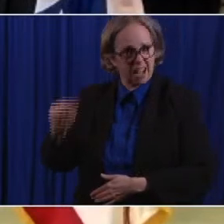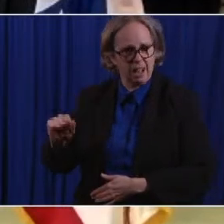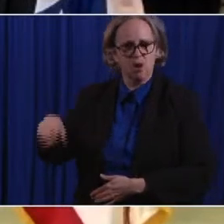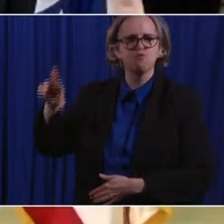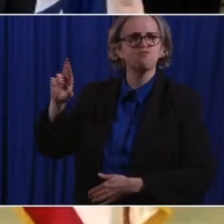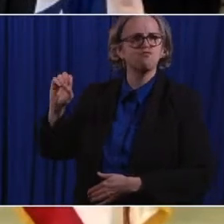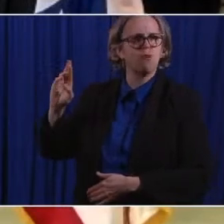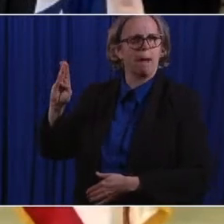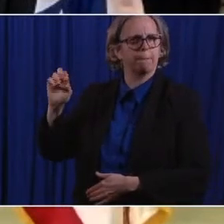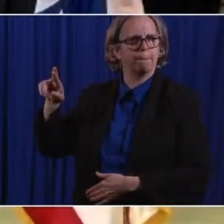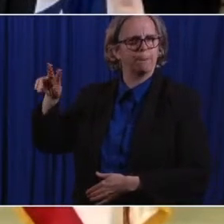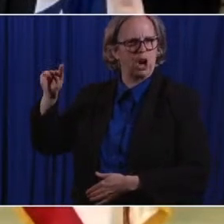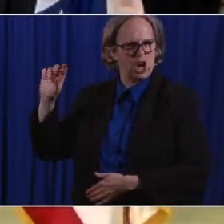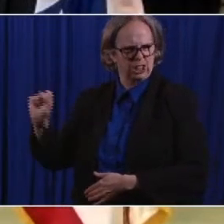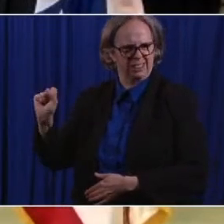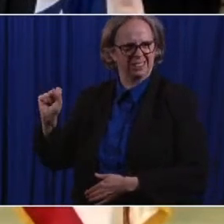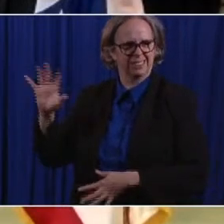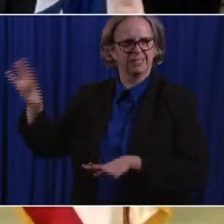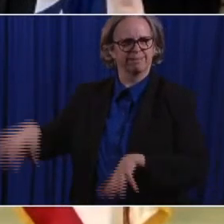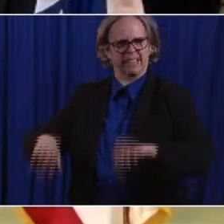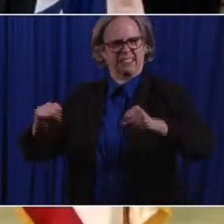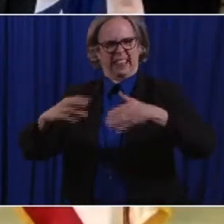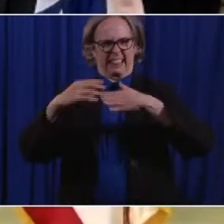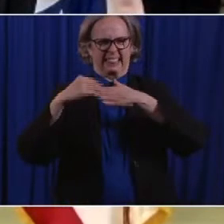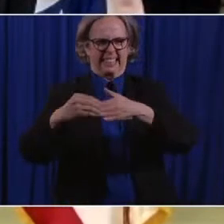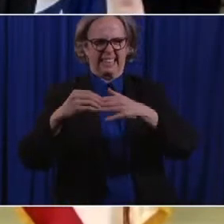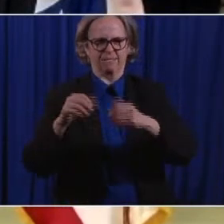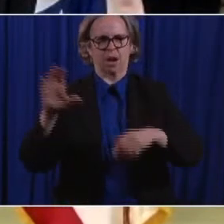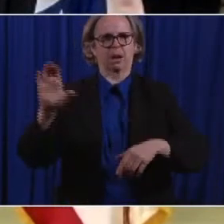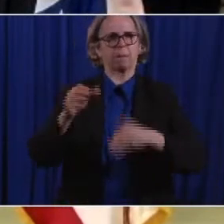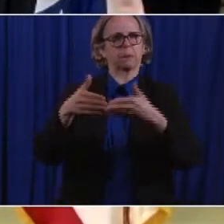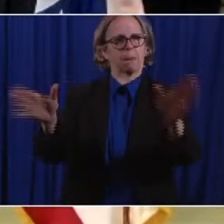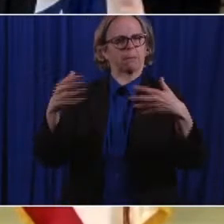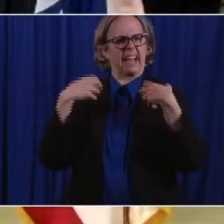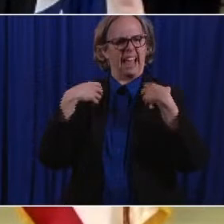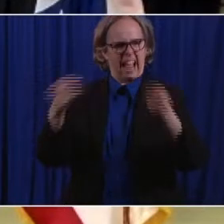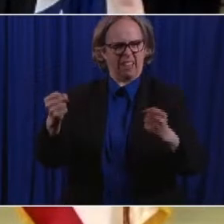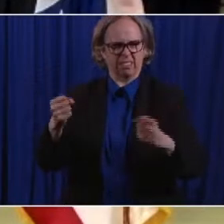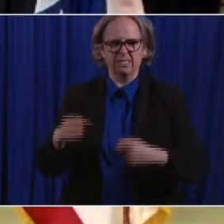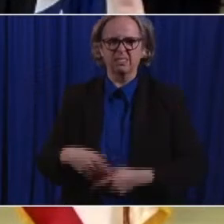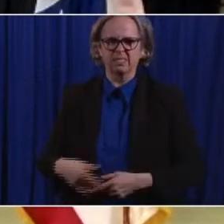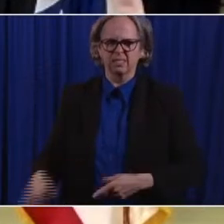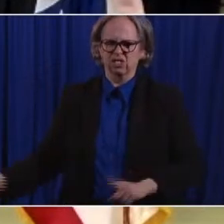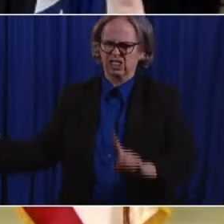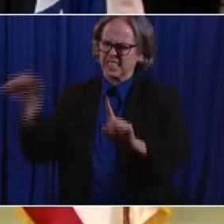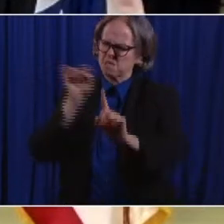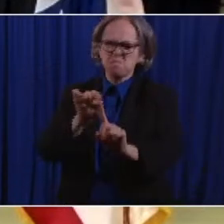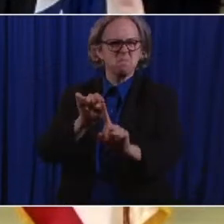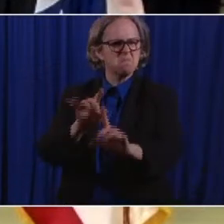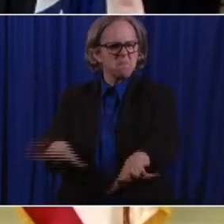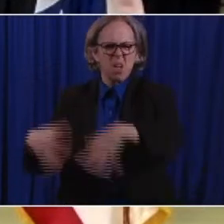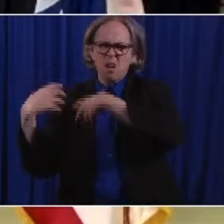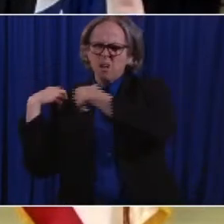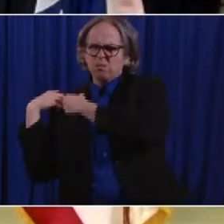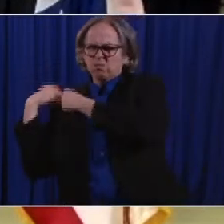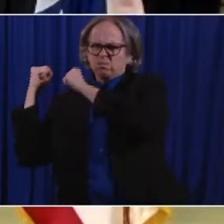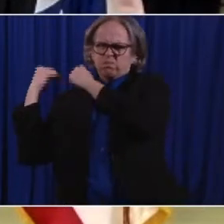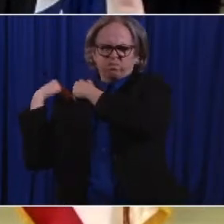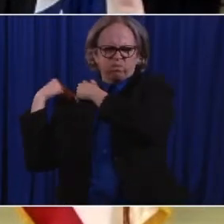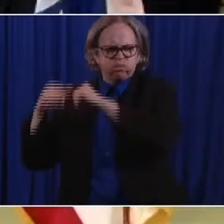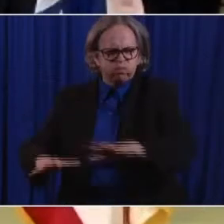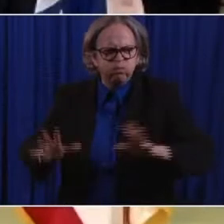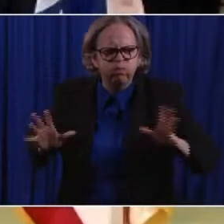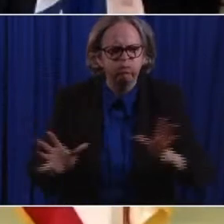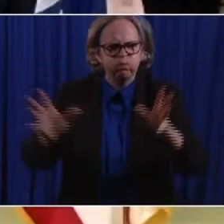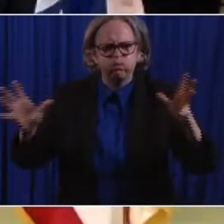and is a driving force behind this mass vaccination center, which has been operating for COVID purposes